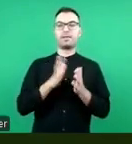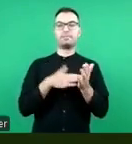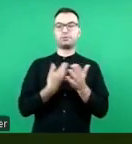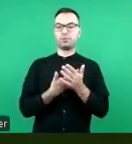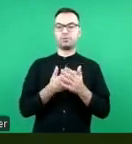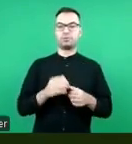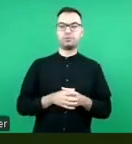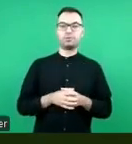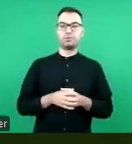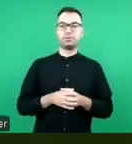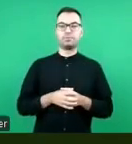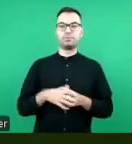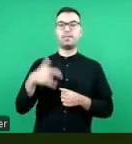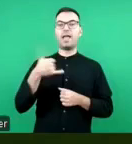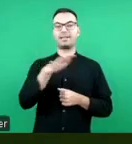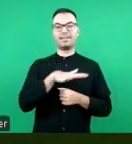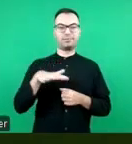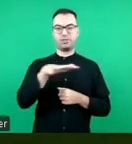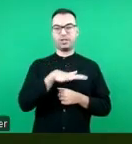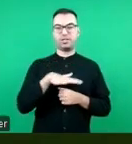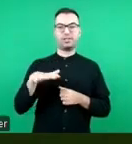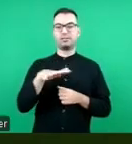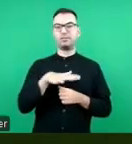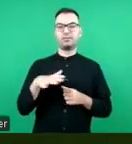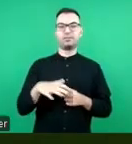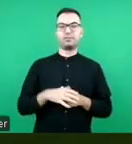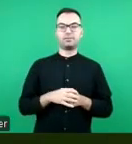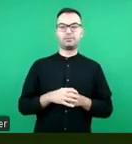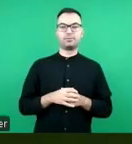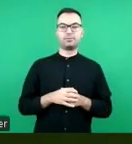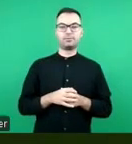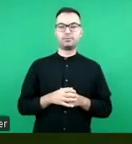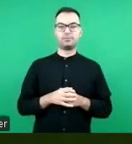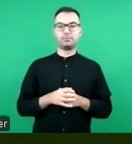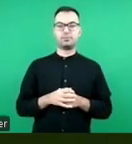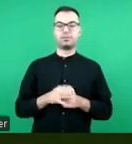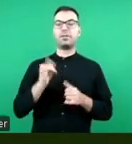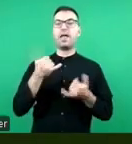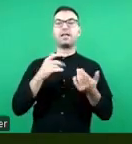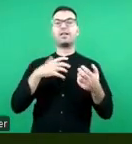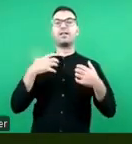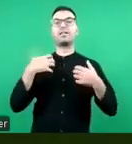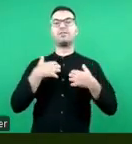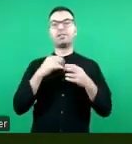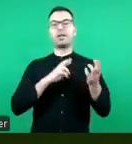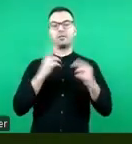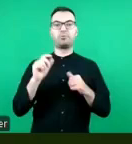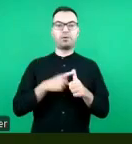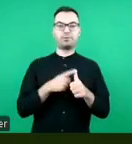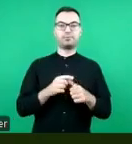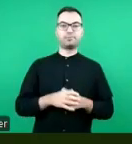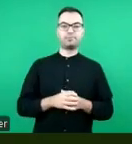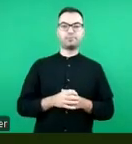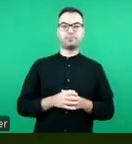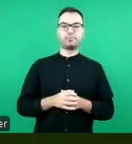how these structures actually drive species response to disturbances. First, since it's a